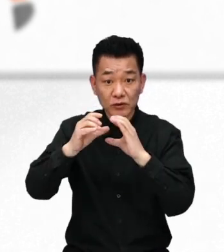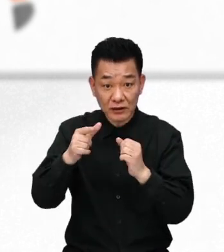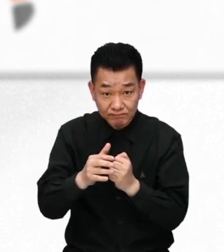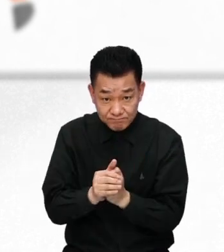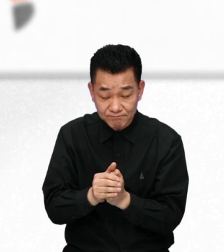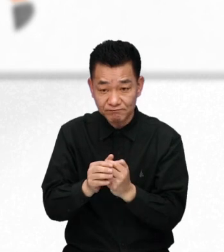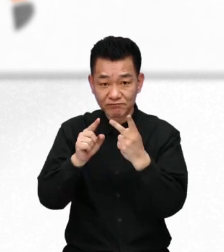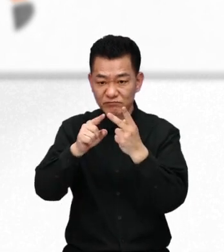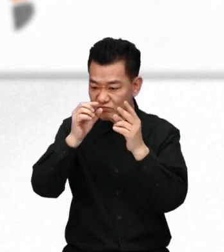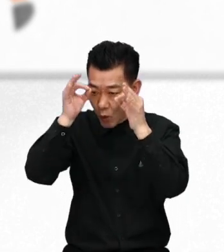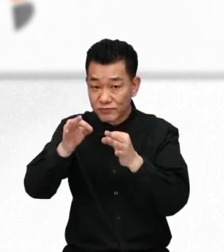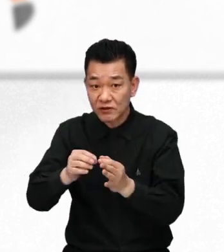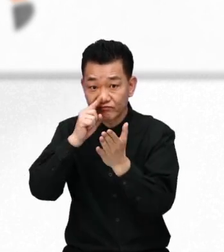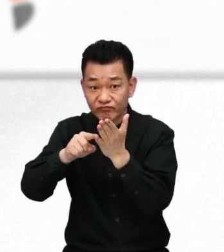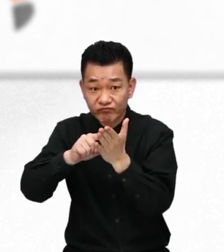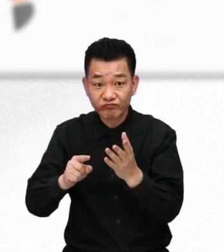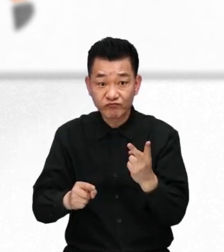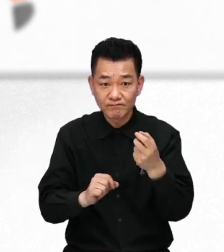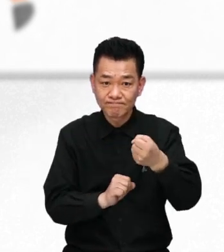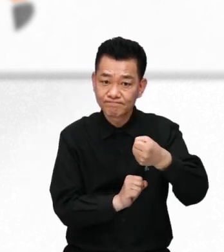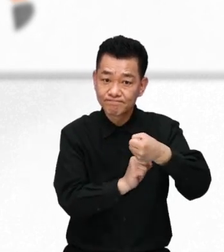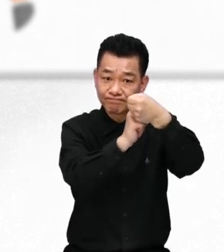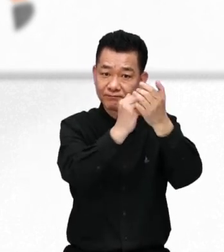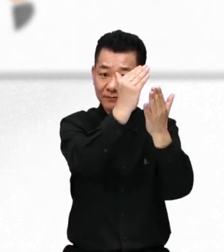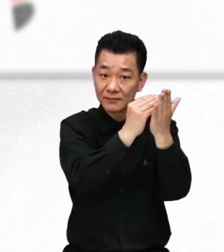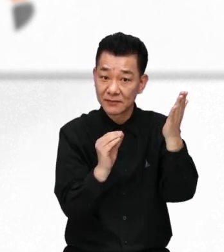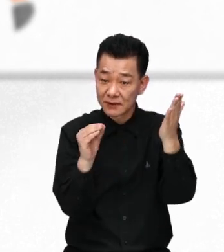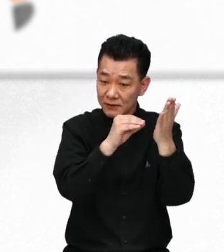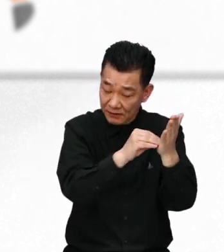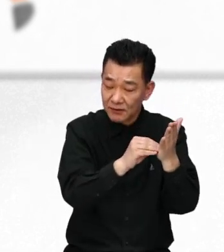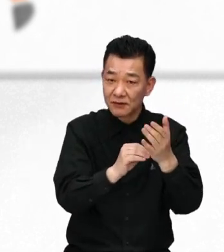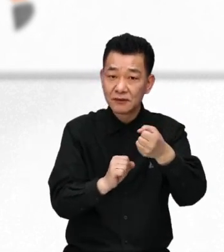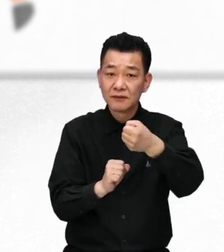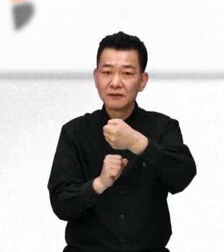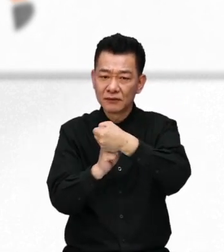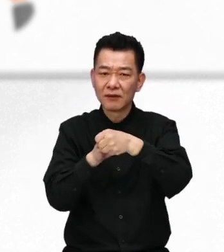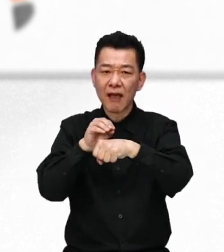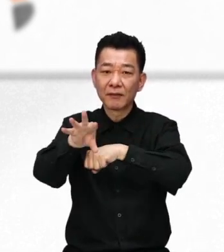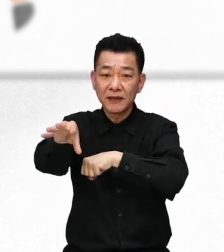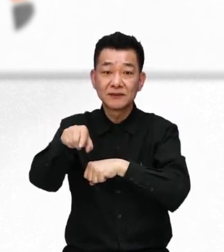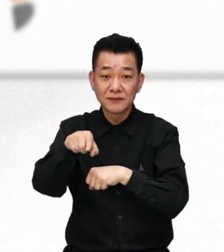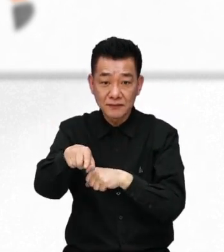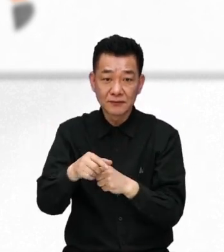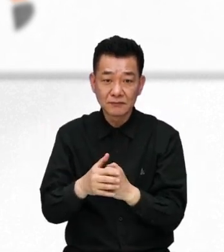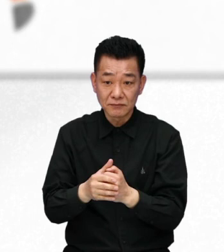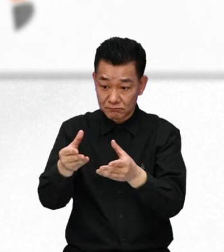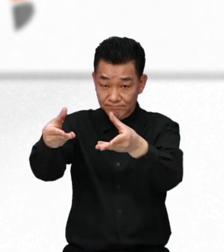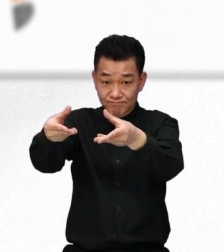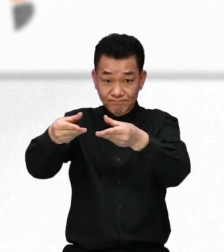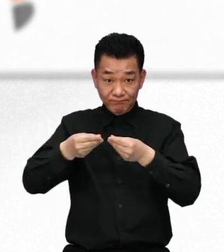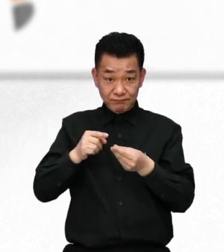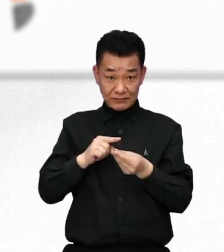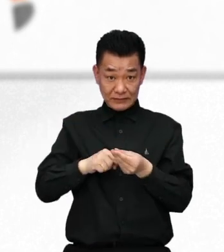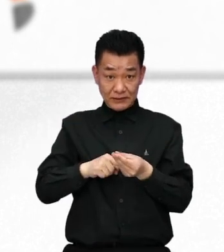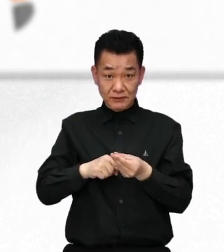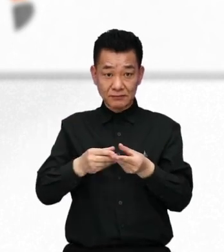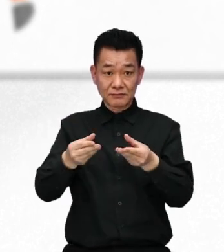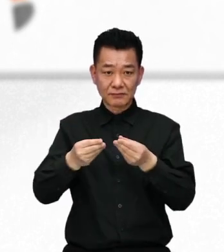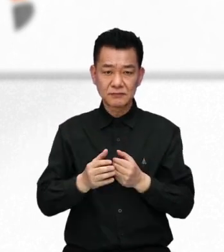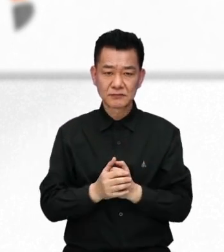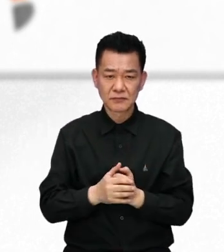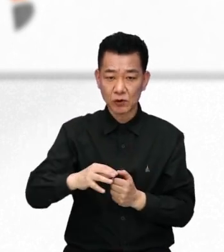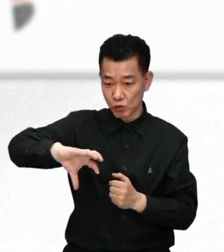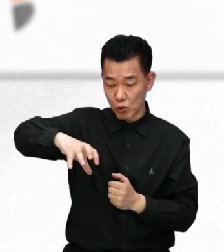Persons with Disabilities, specific details on individual communication procedure, and ex officio